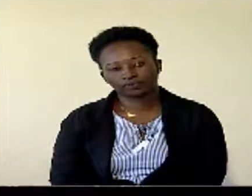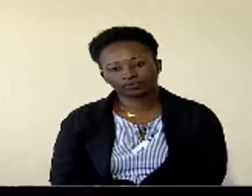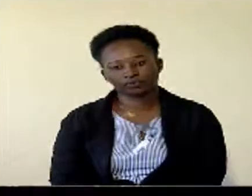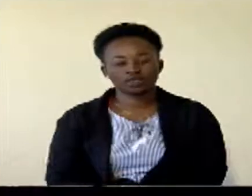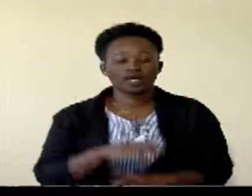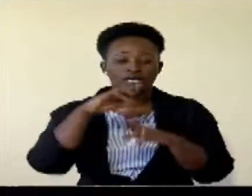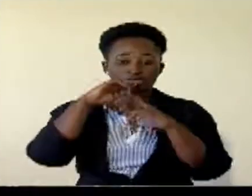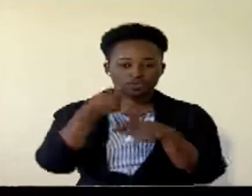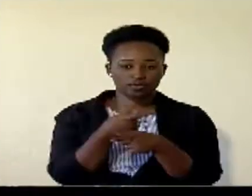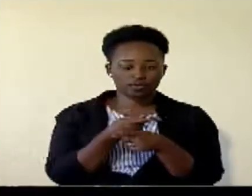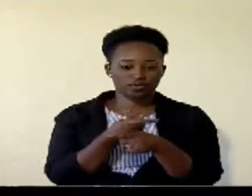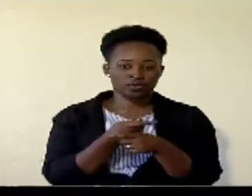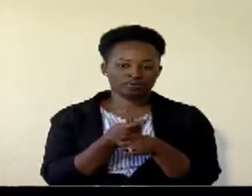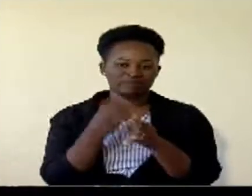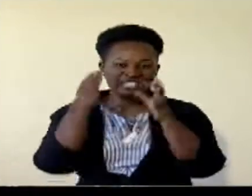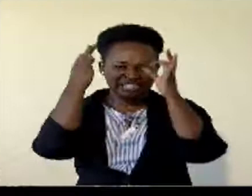in the boot